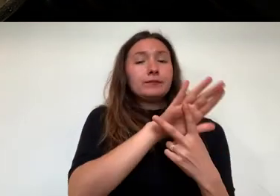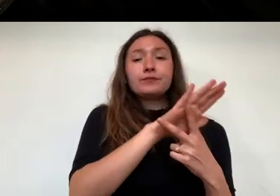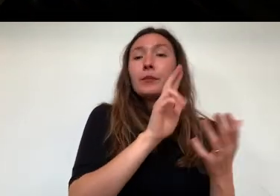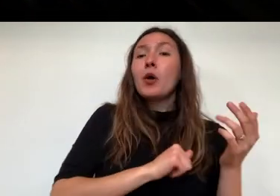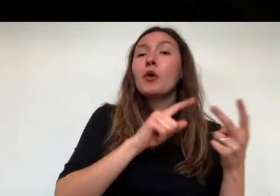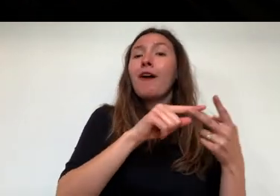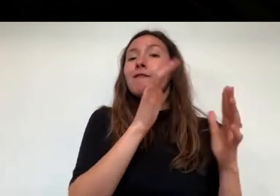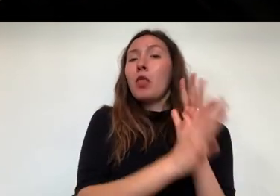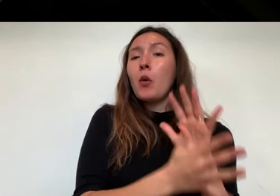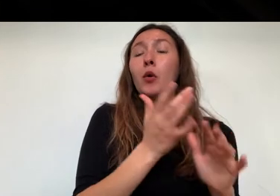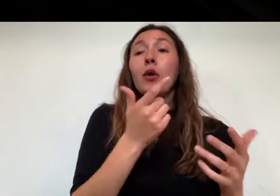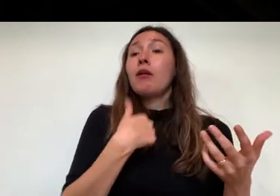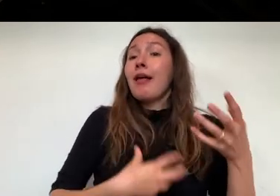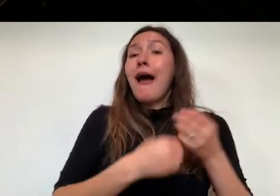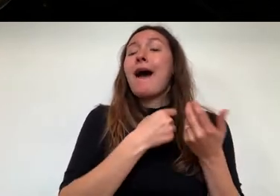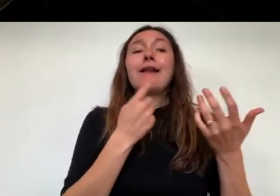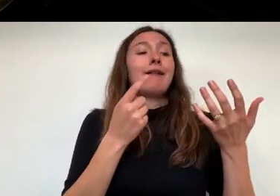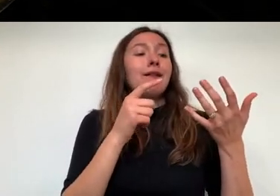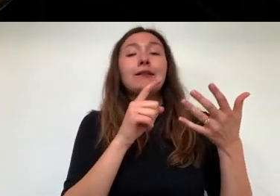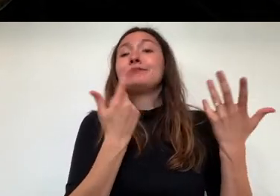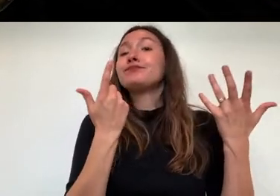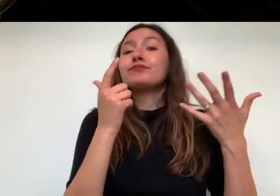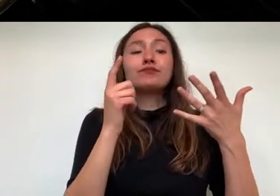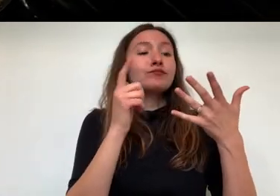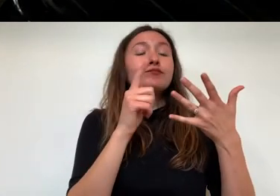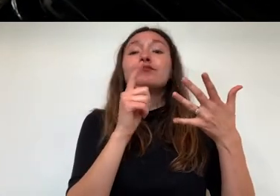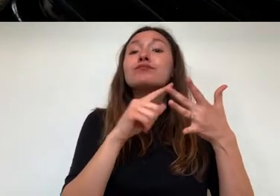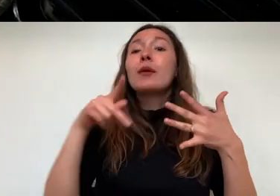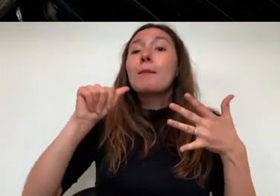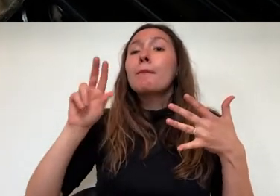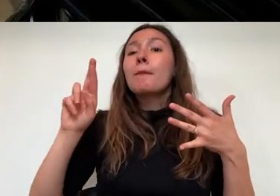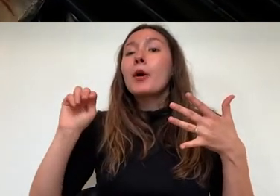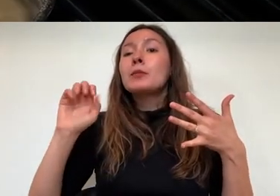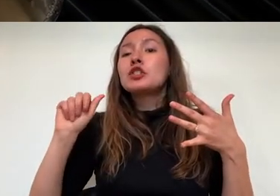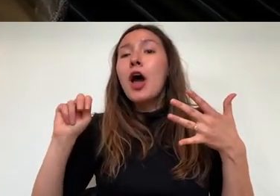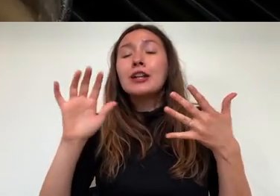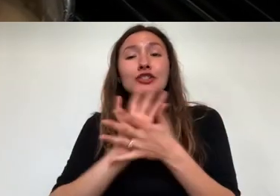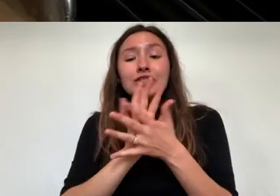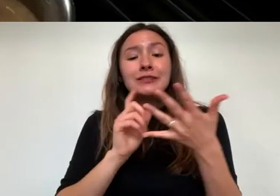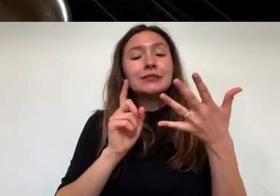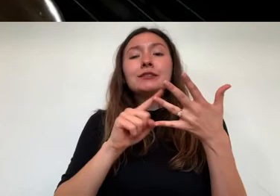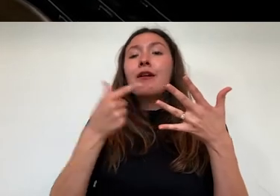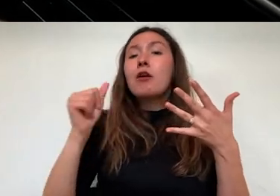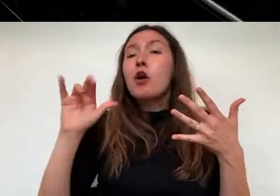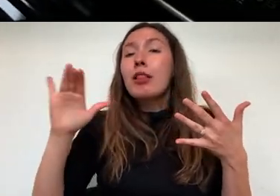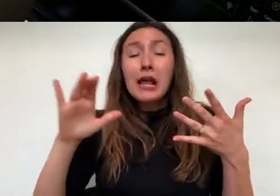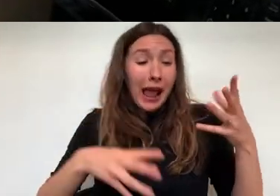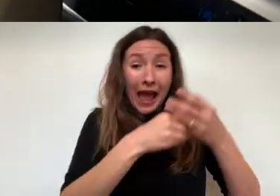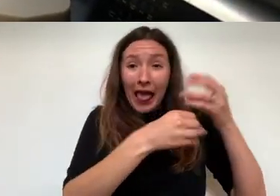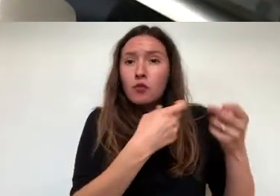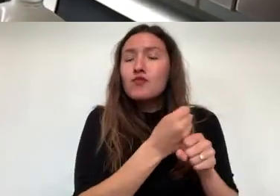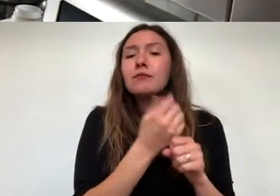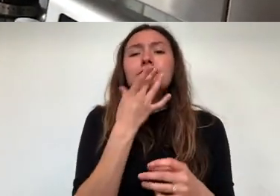is going to become Alfredo sauce. I'm gonna add some Parmesan, gonna add some garlic, and it is going to